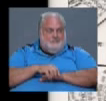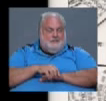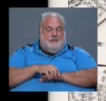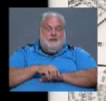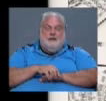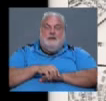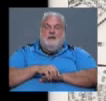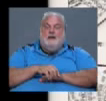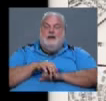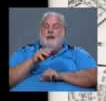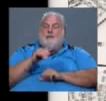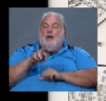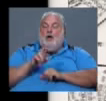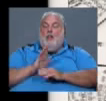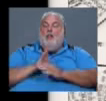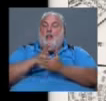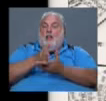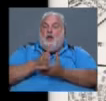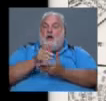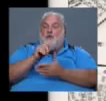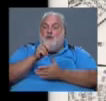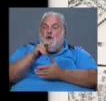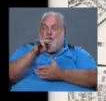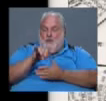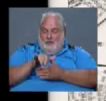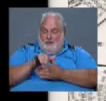Tony, just on the write-up on item 7,